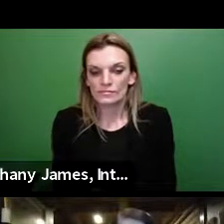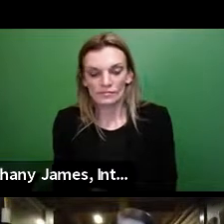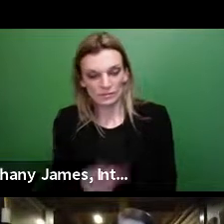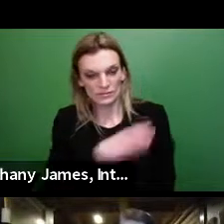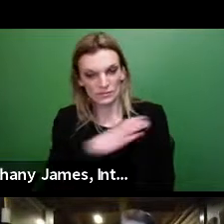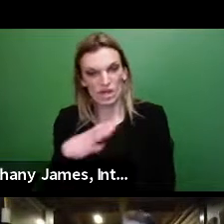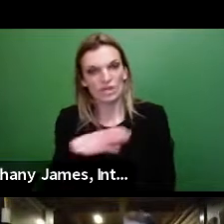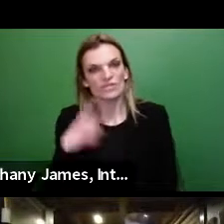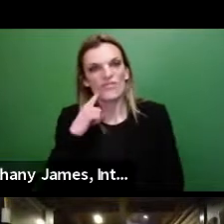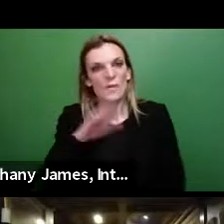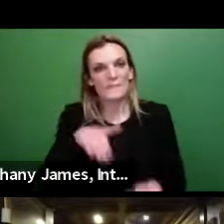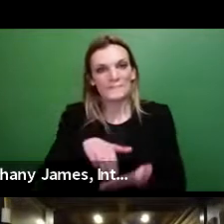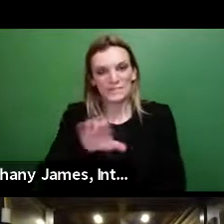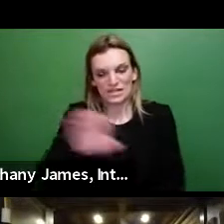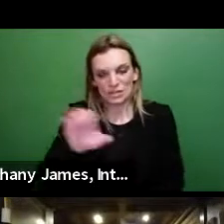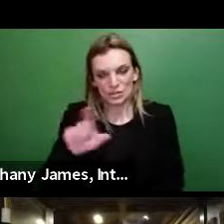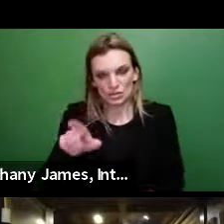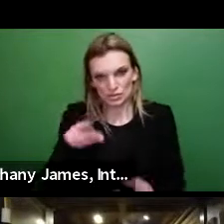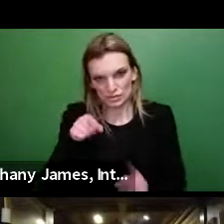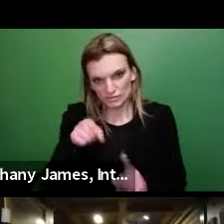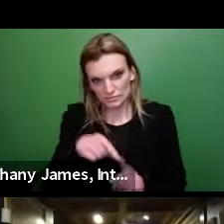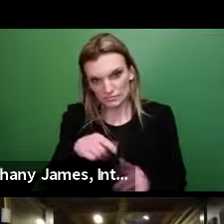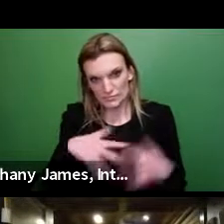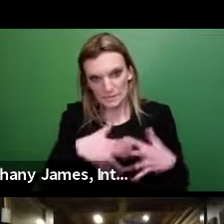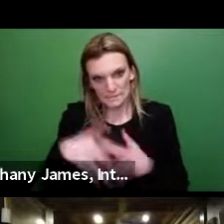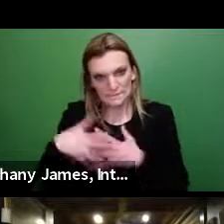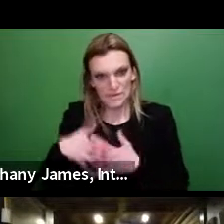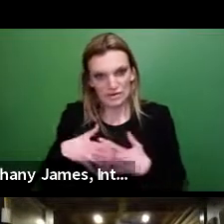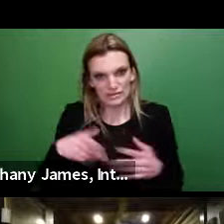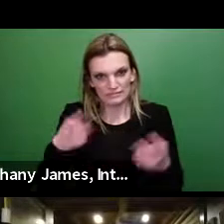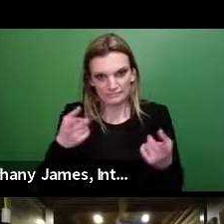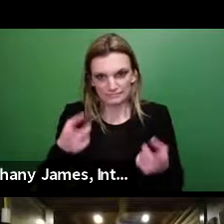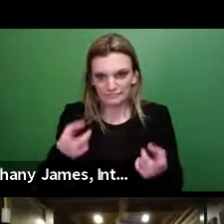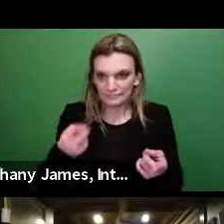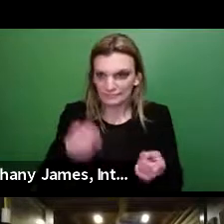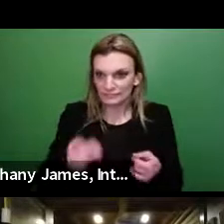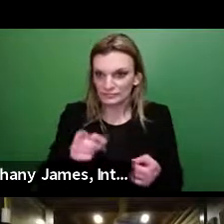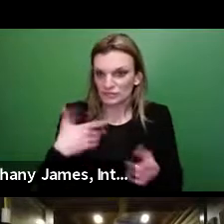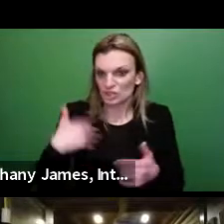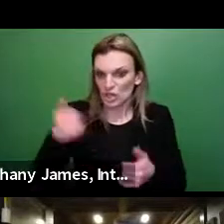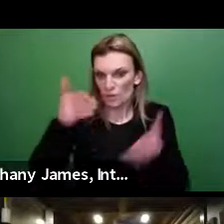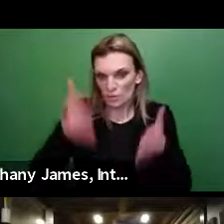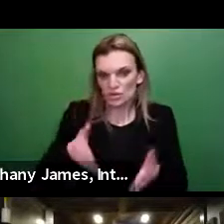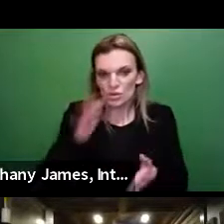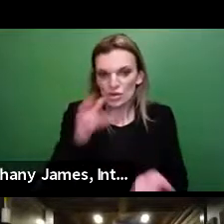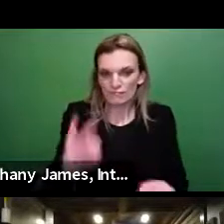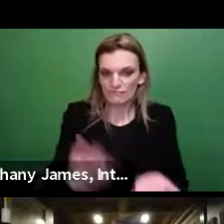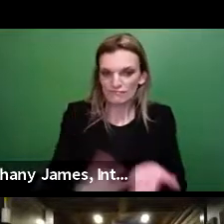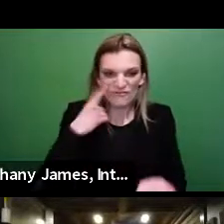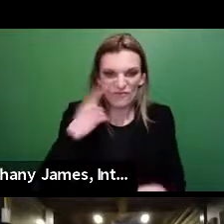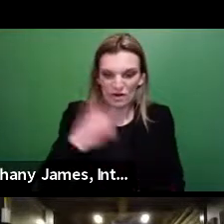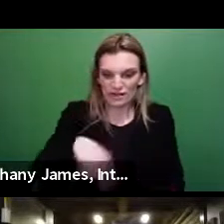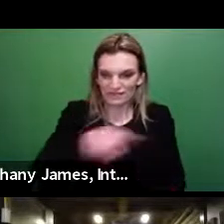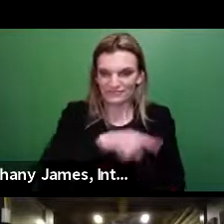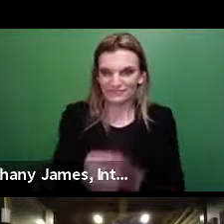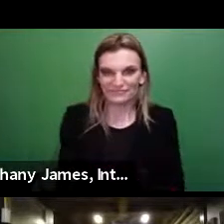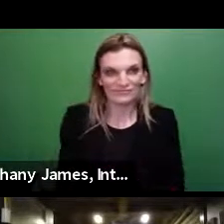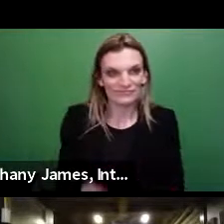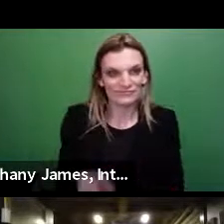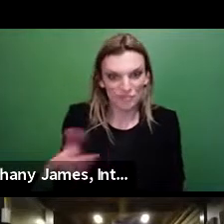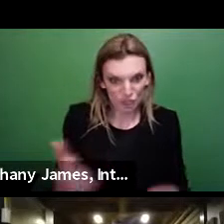Middle Eastern American Affairs, and that's Manal Saab, who is the chairperson, who will be speaking to us. Is Ms. Saab